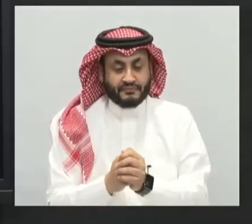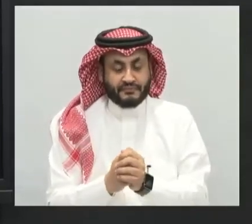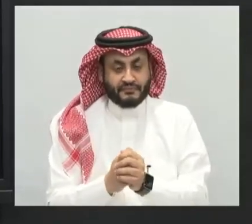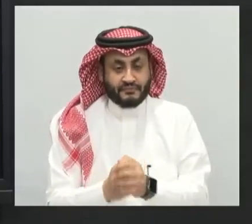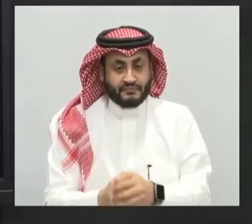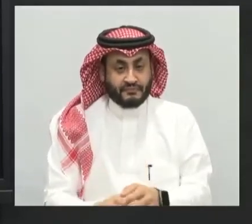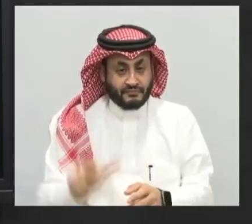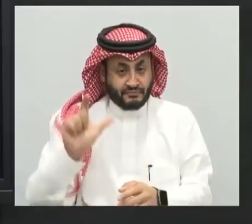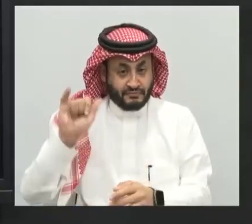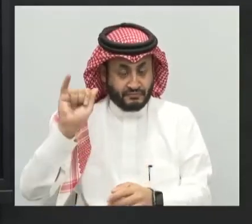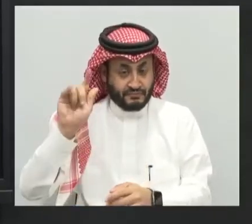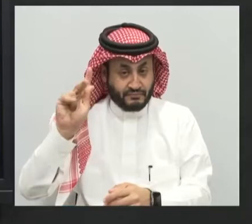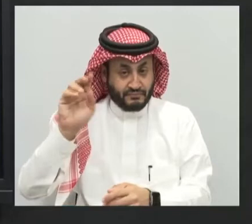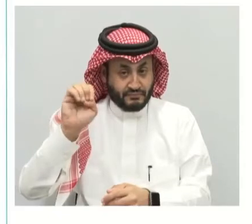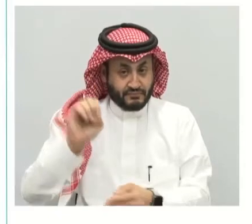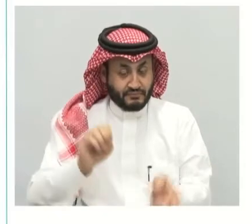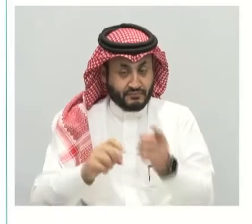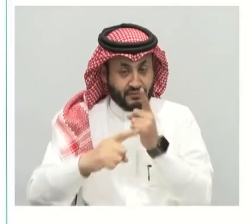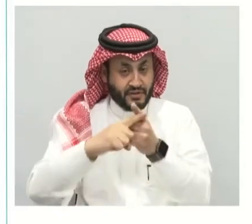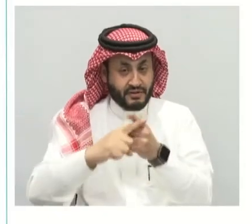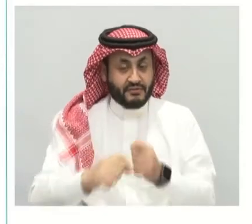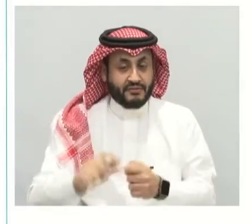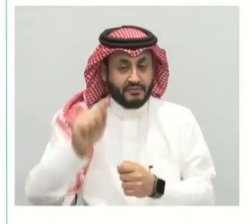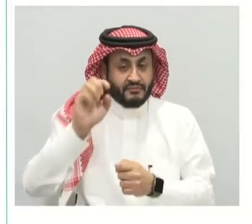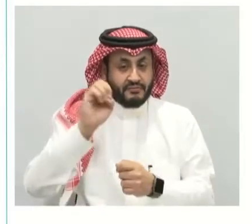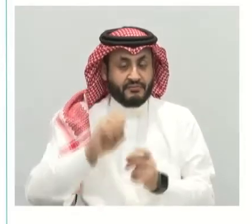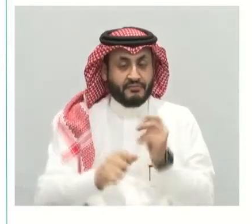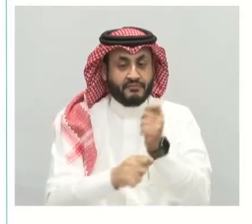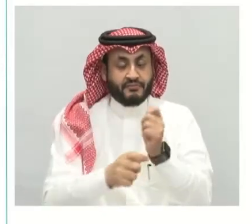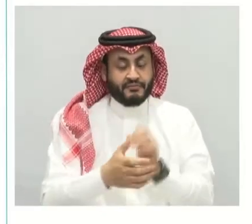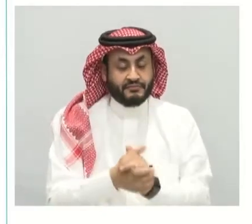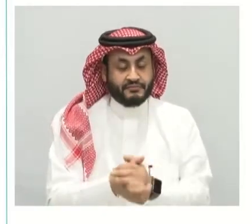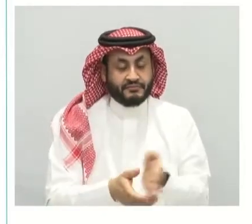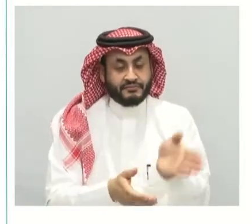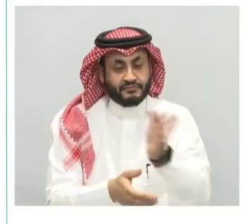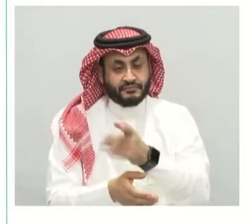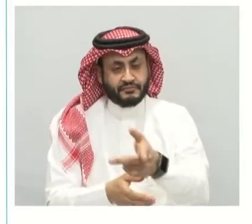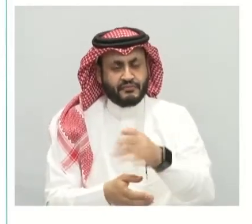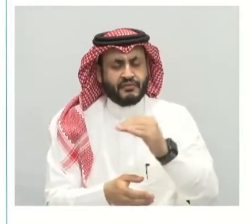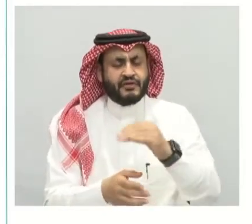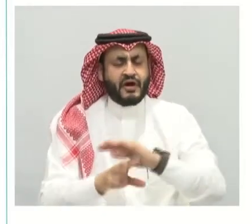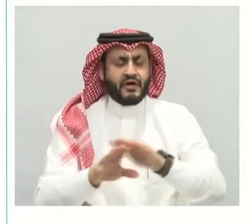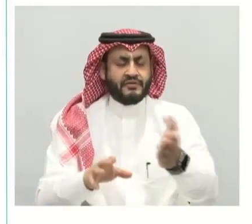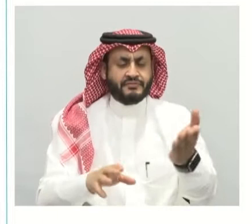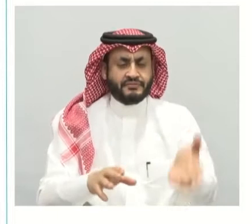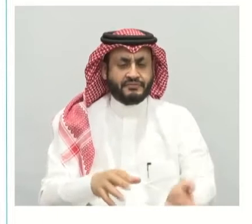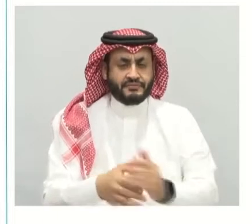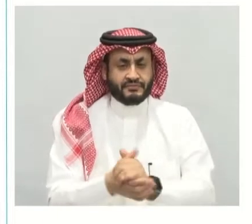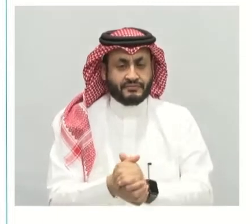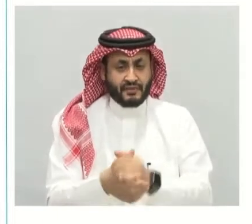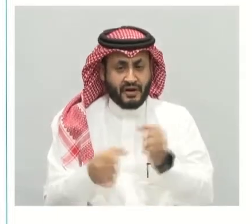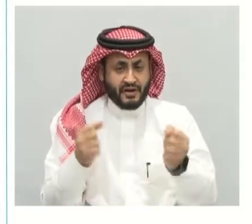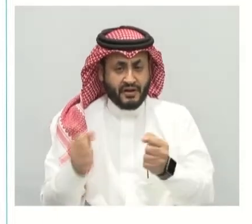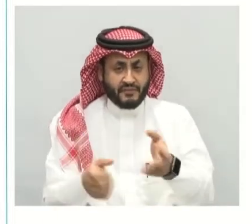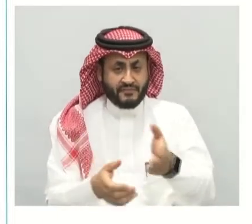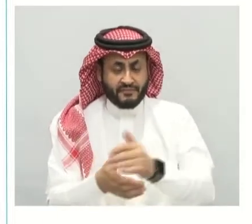like plus infinitive. And also we have answered this question on or this exercise where we